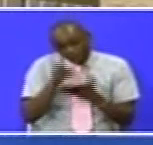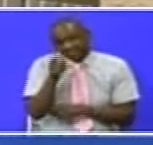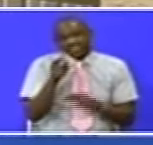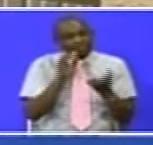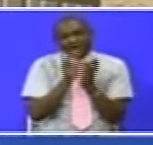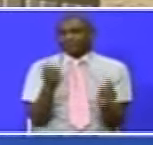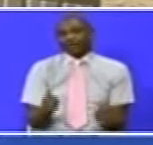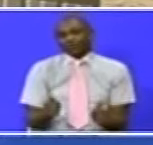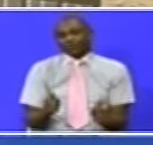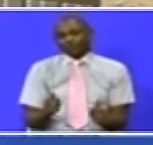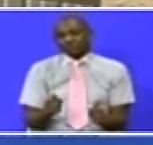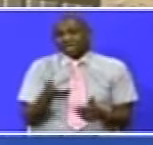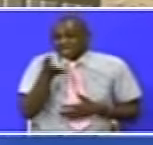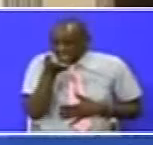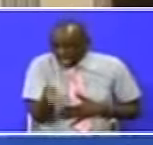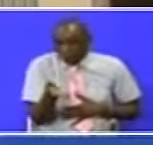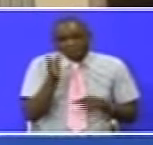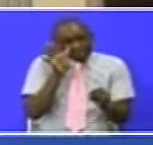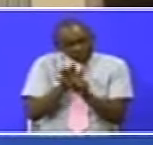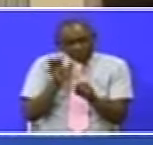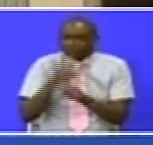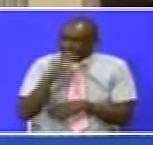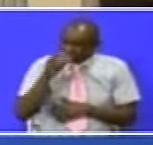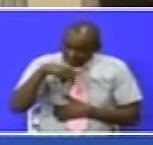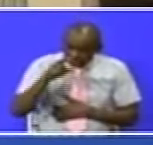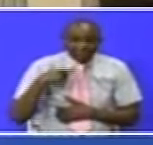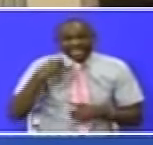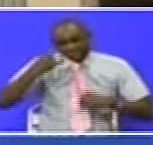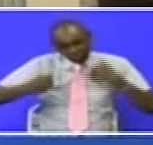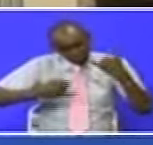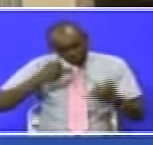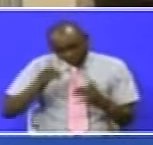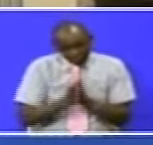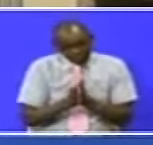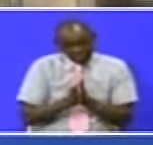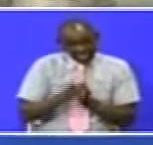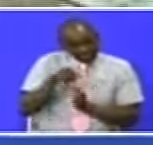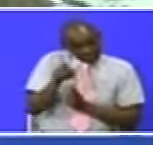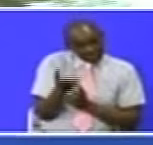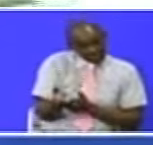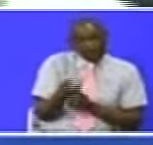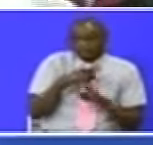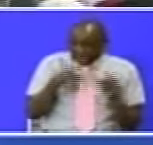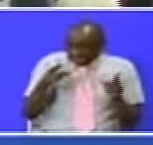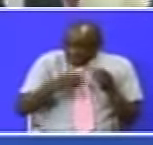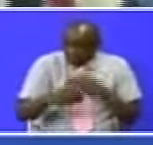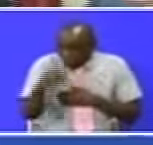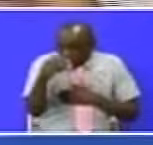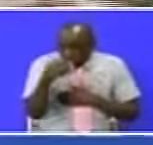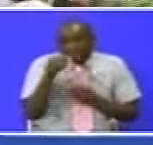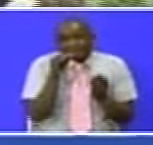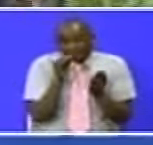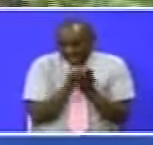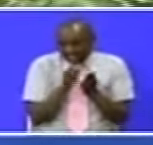Bank. Away from the relief that a majority of customers continue to enjoy, the elephant in the room moving forward is the fact